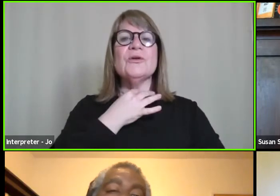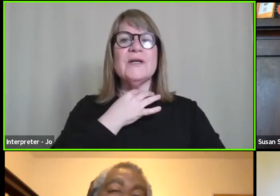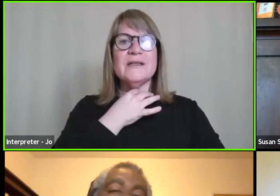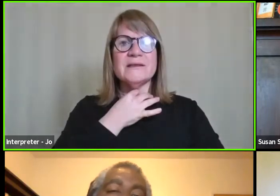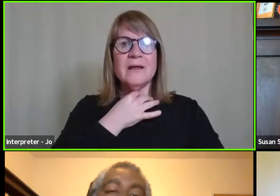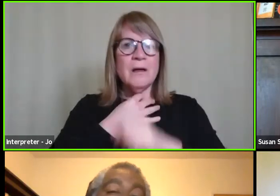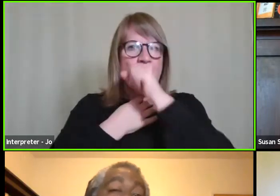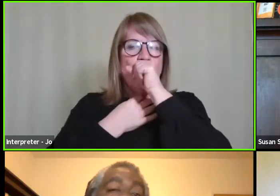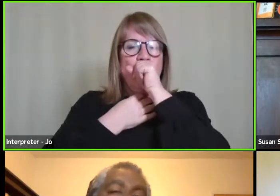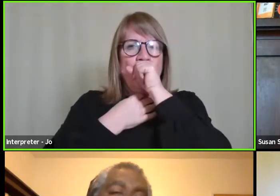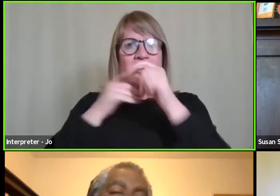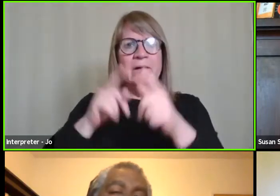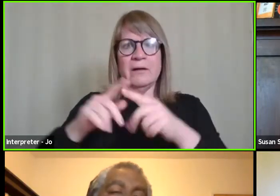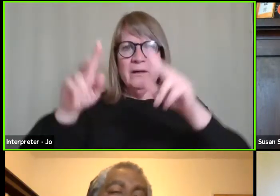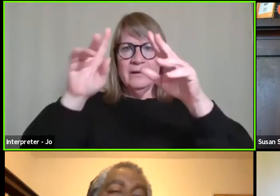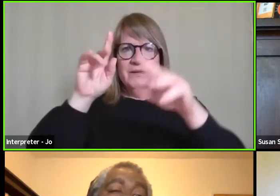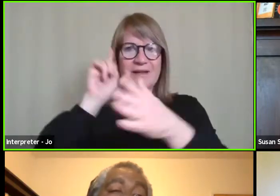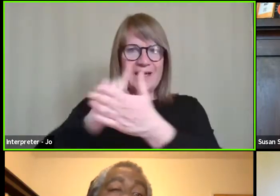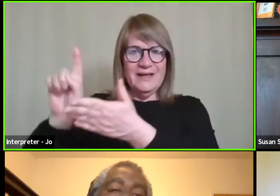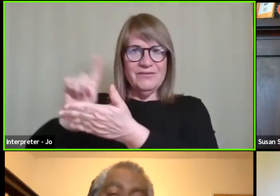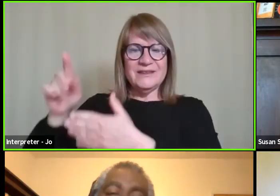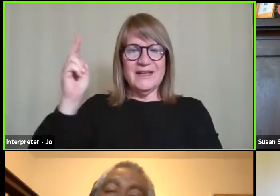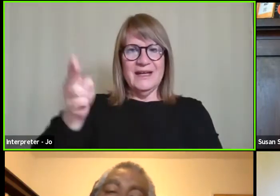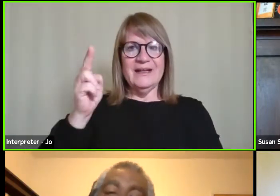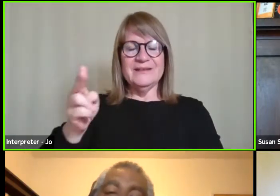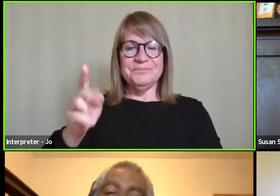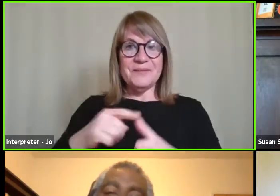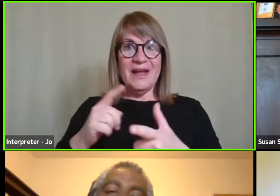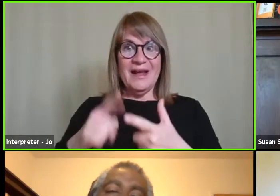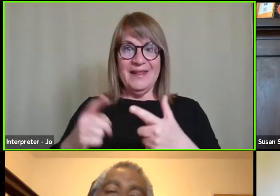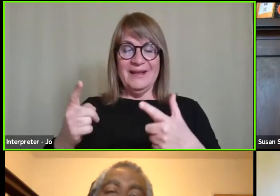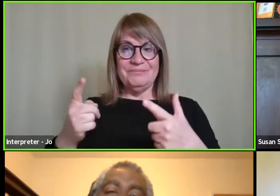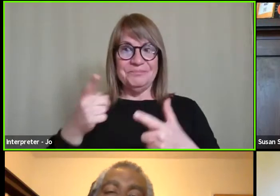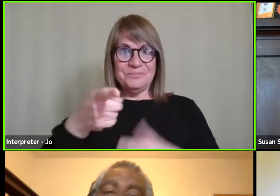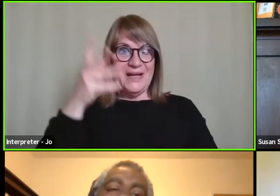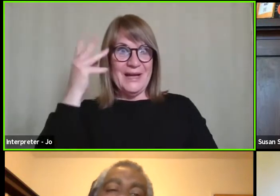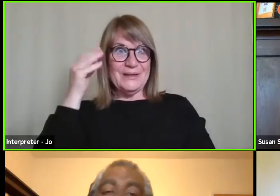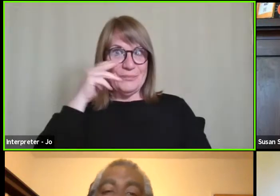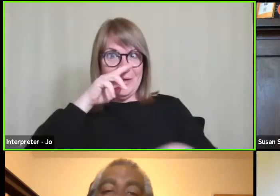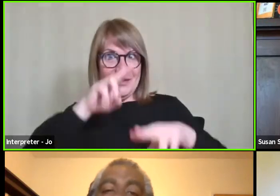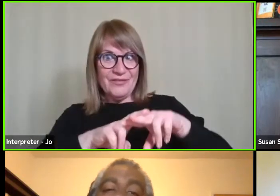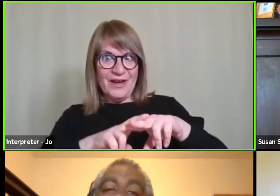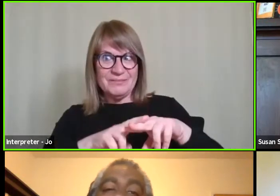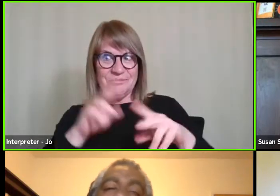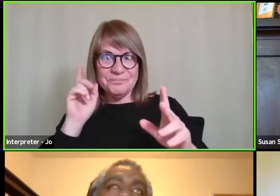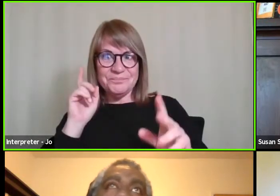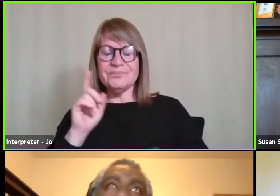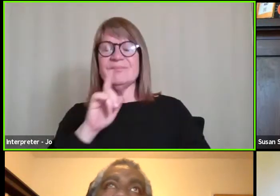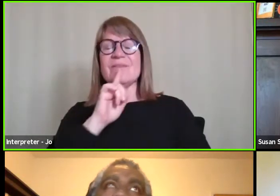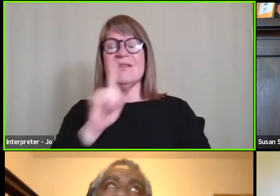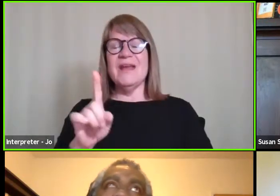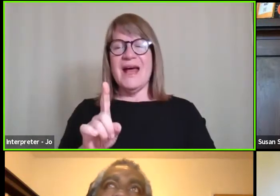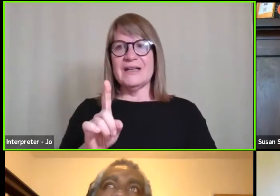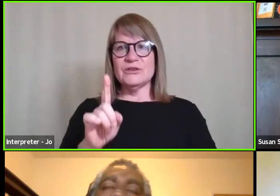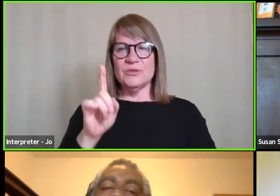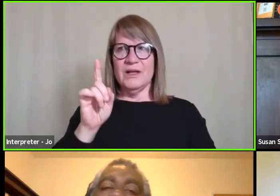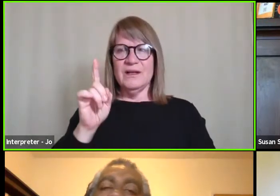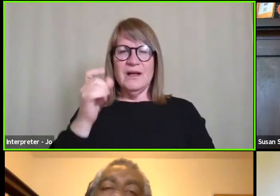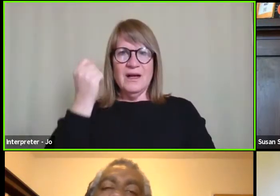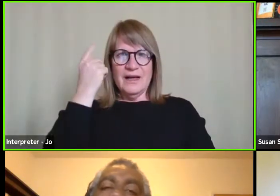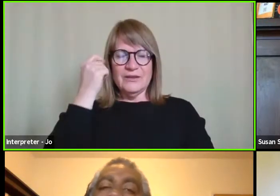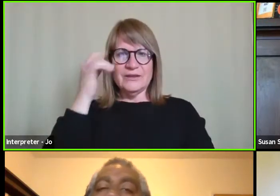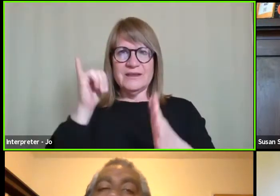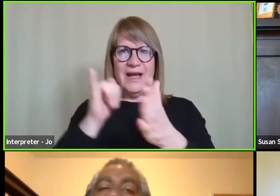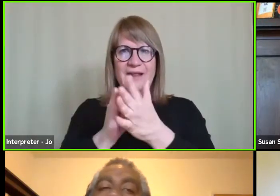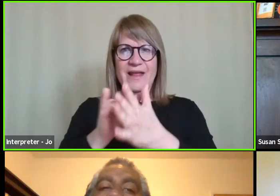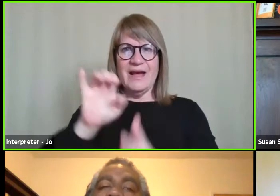the funhouse effect they realize that it's actually everywhere and they begin a process of reclaiming their ability to teach their students for